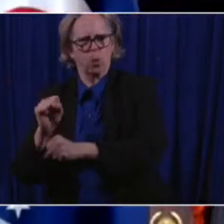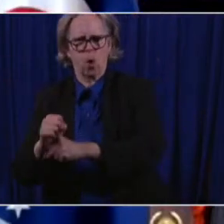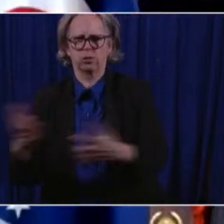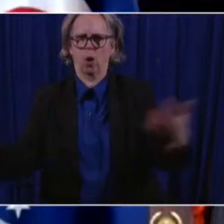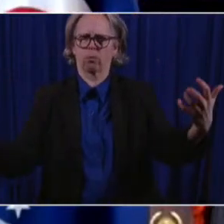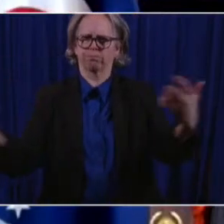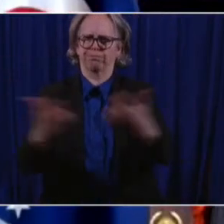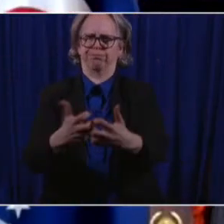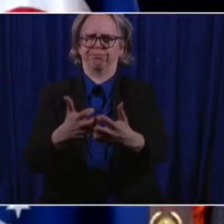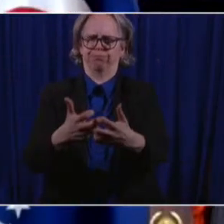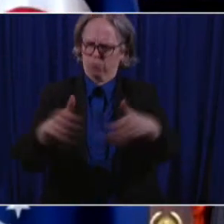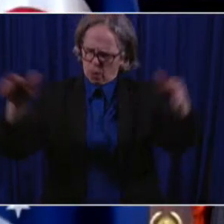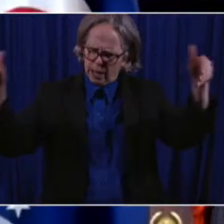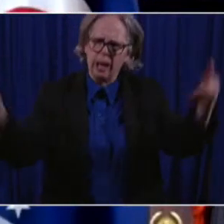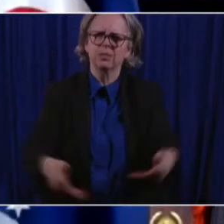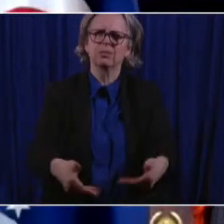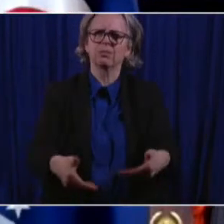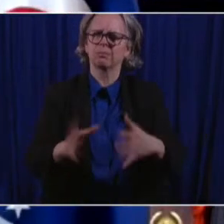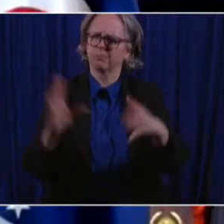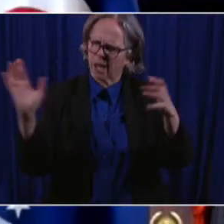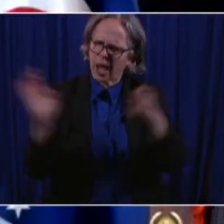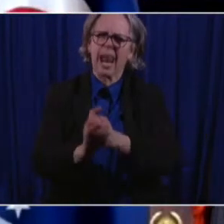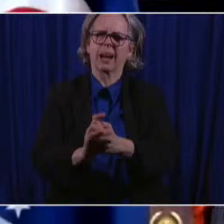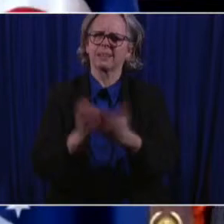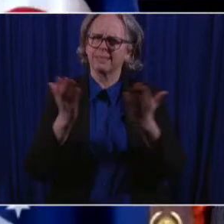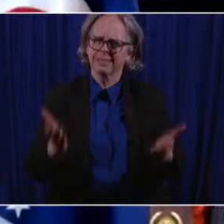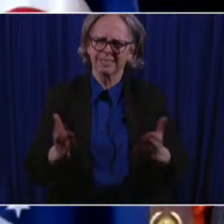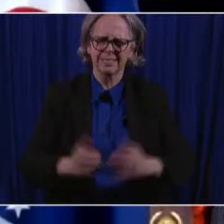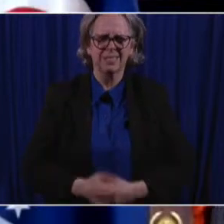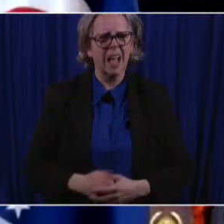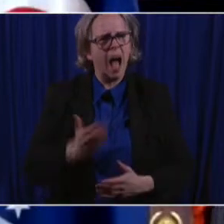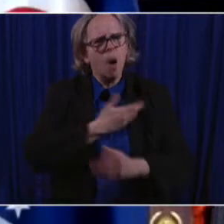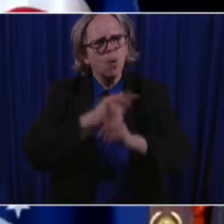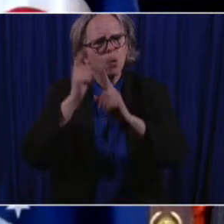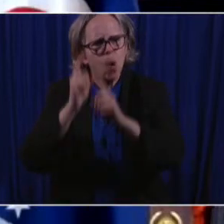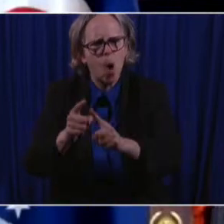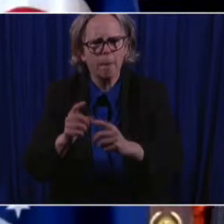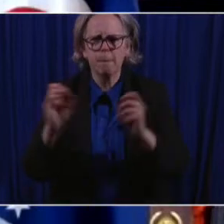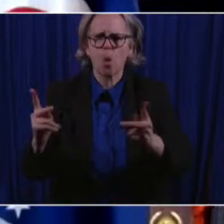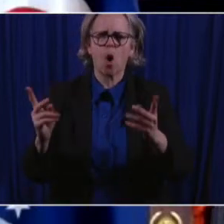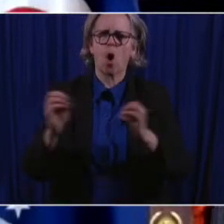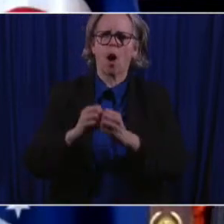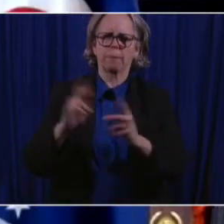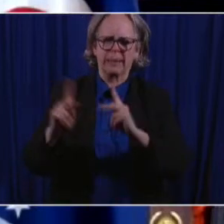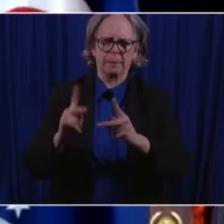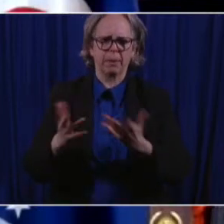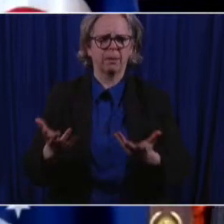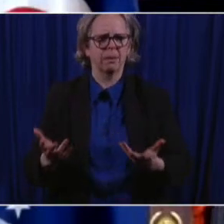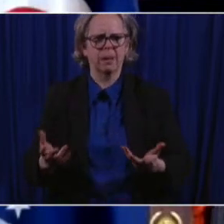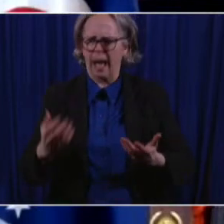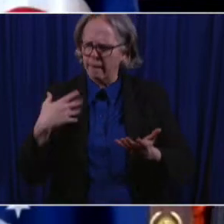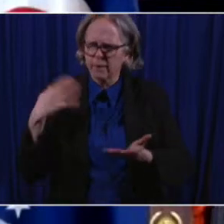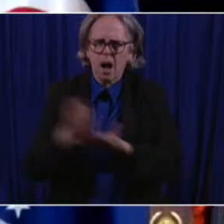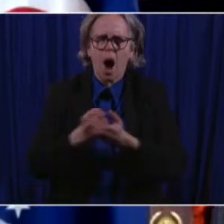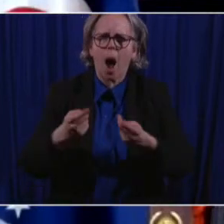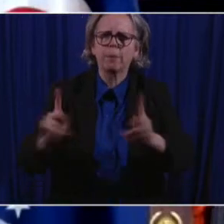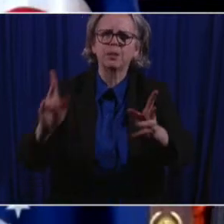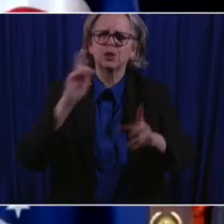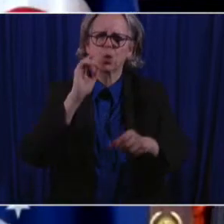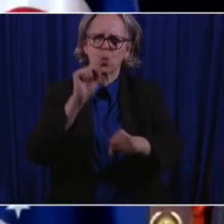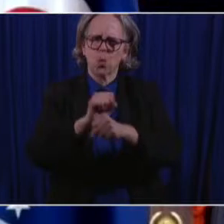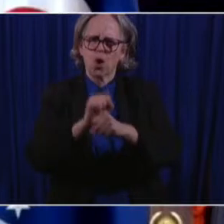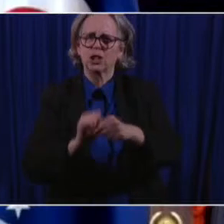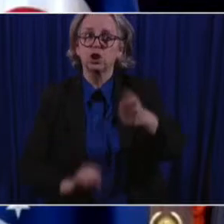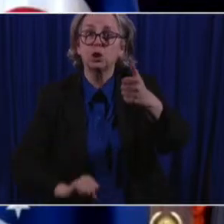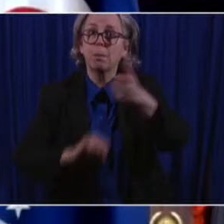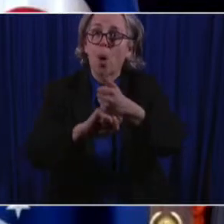better workforce team in this state, getting more people in the game in ways that benefit everybody. We encourage employers to